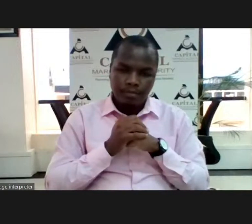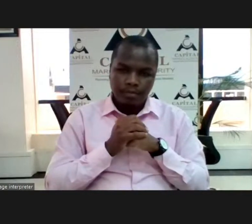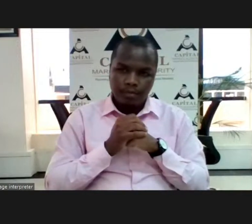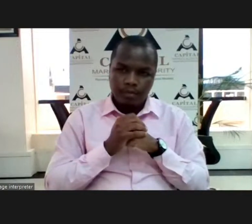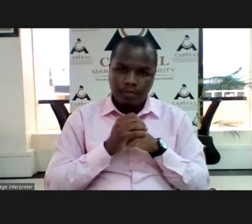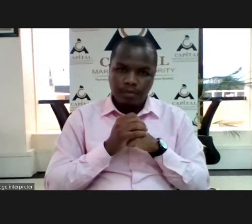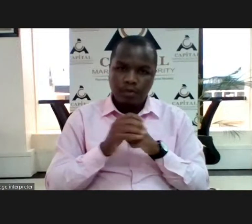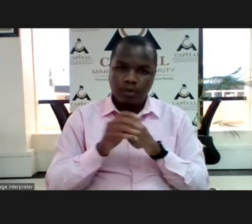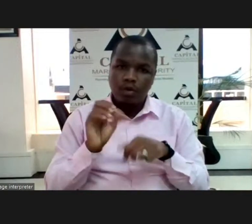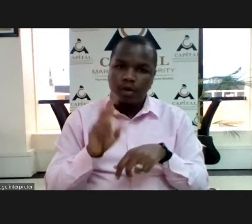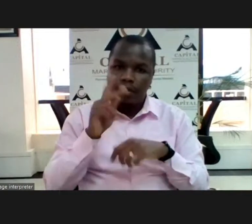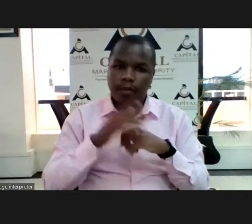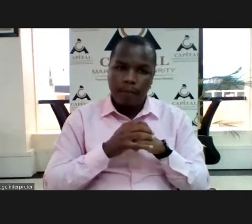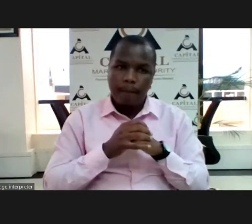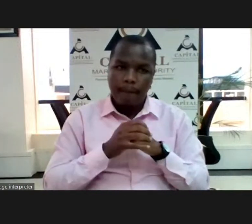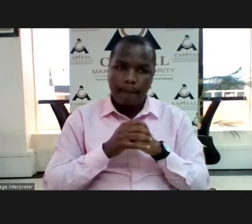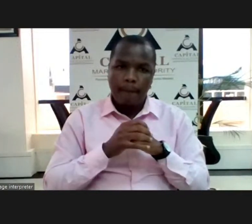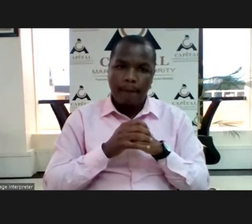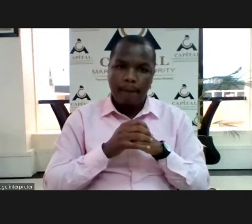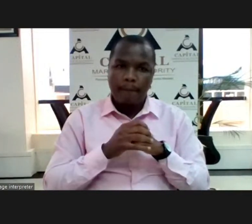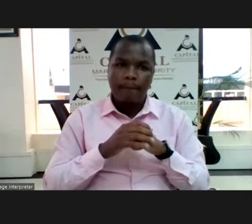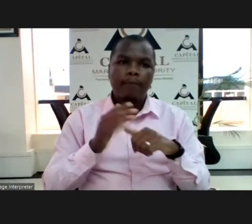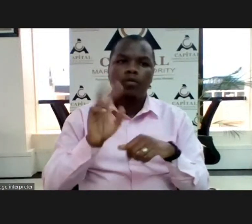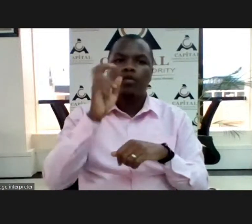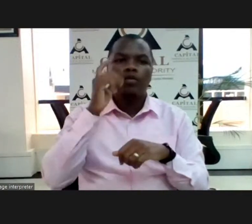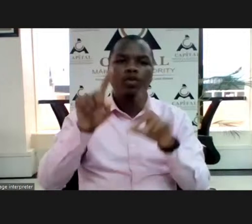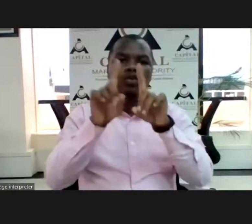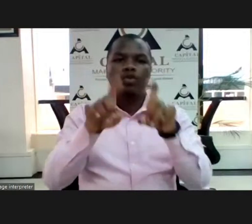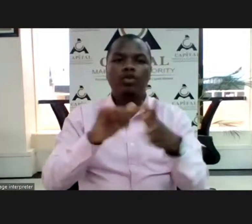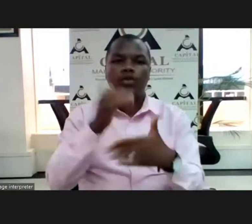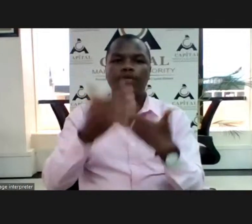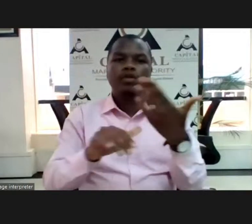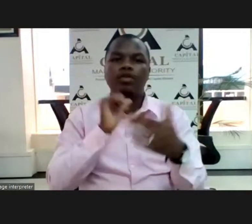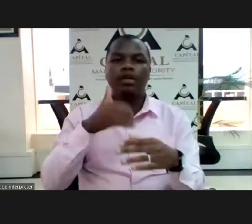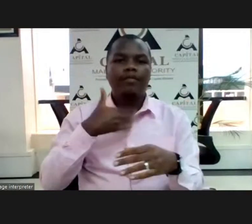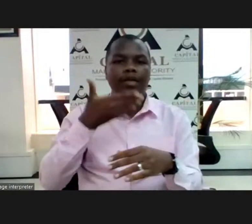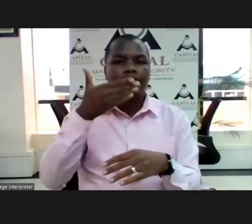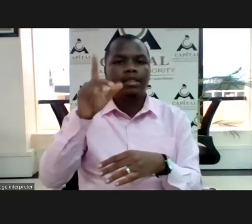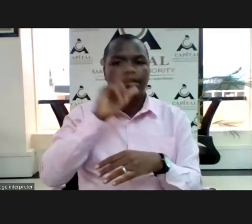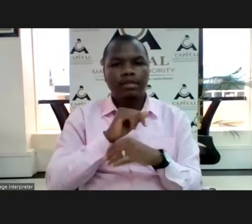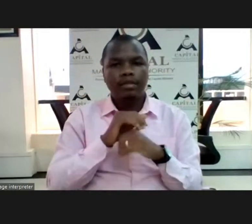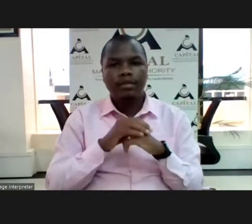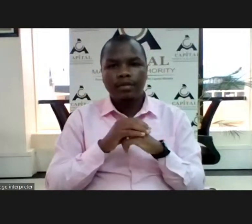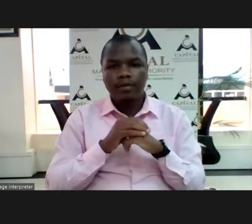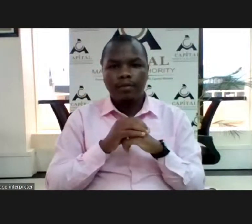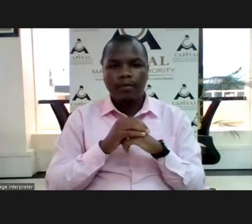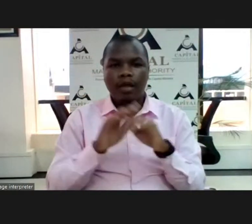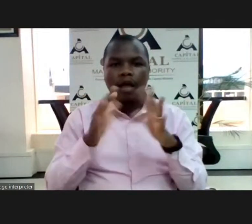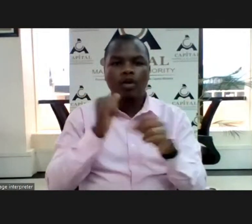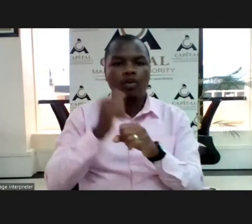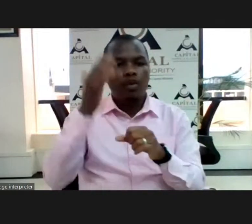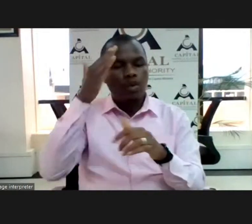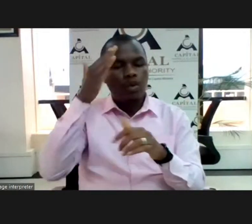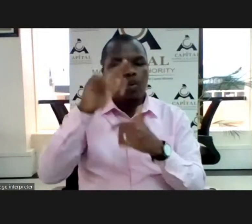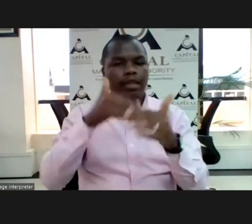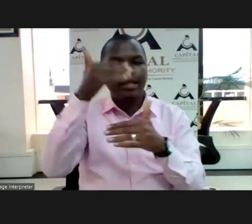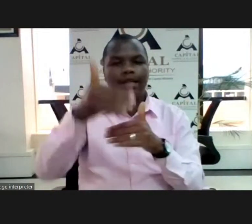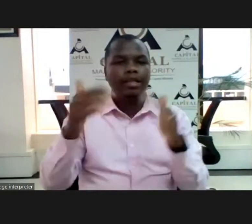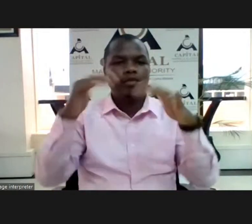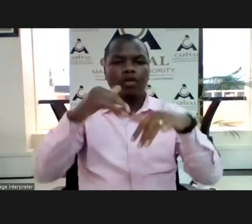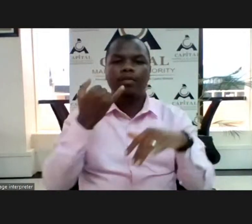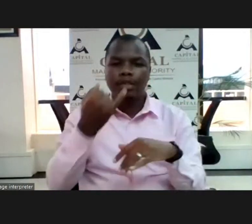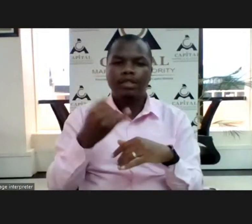All right. I'm just trying to look out for the questions that we might not have. How do we know when the next forum is?